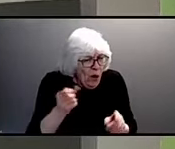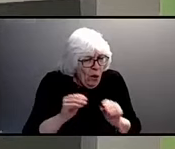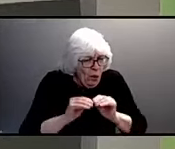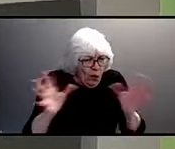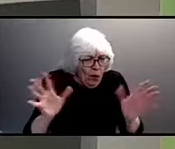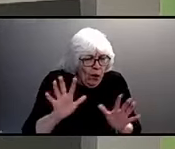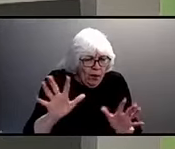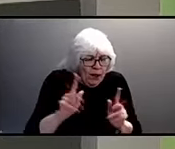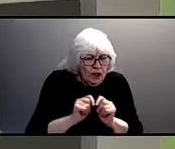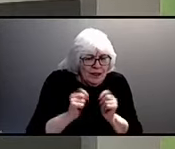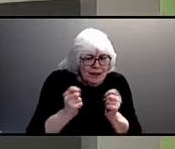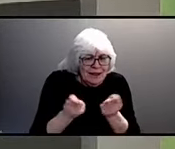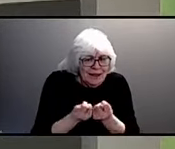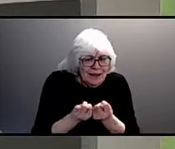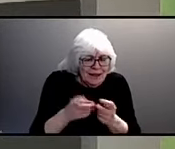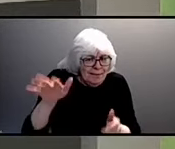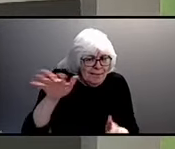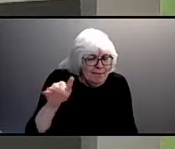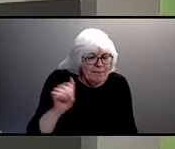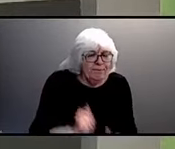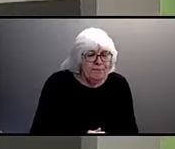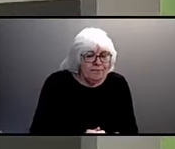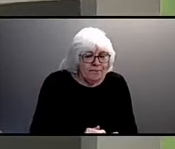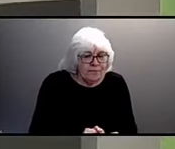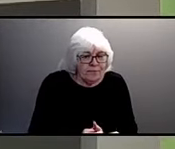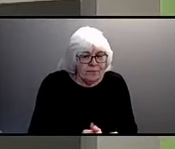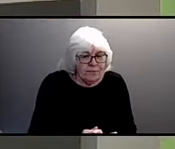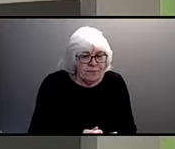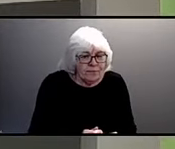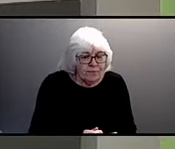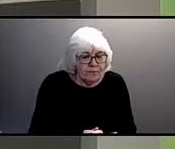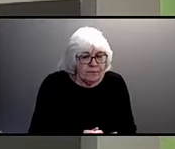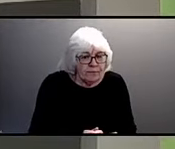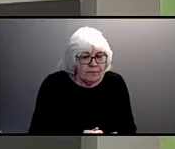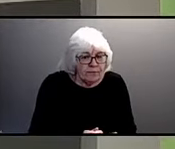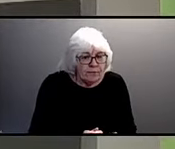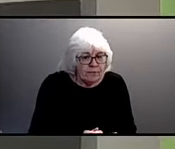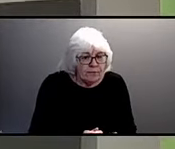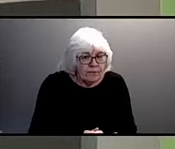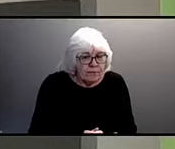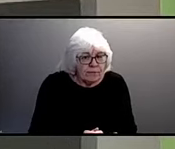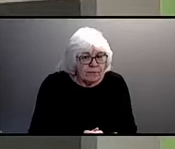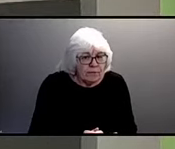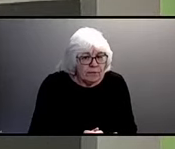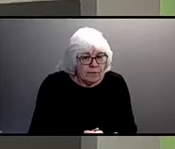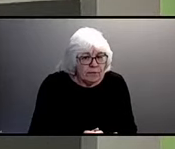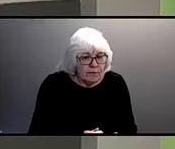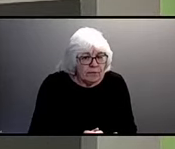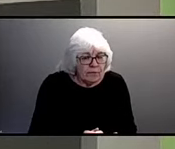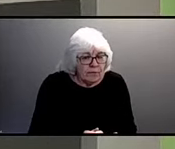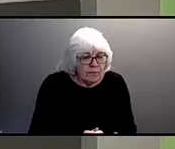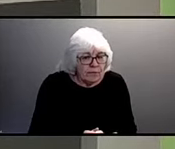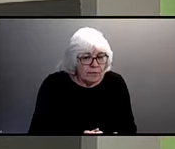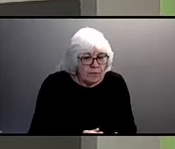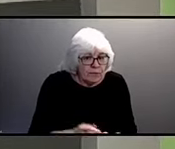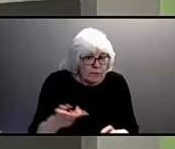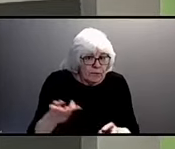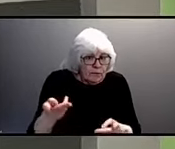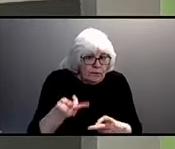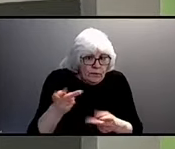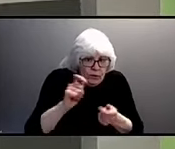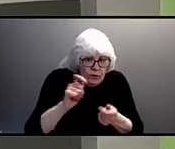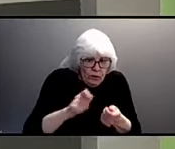question, obviously, Adrian, and we have Sarah Plowman, if they have a particular question and they're having problems